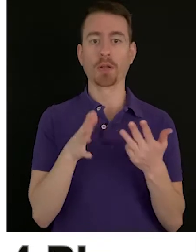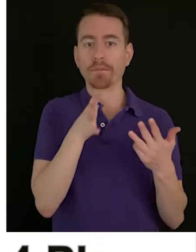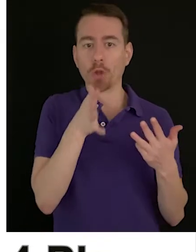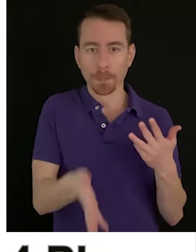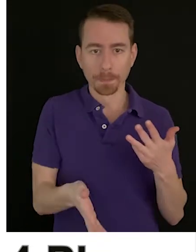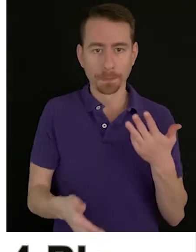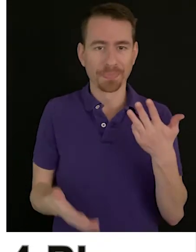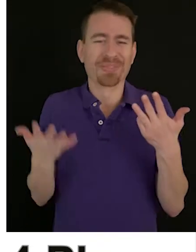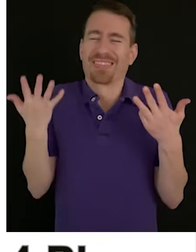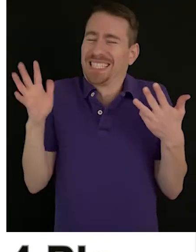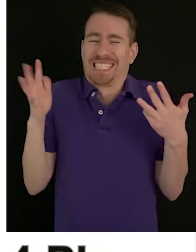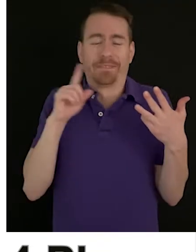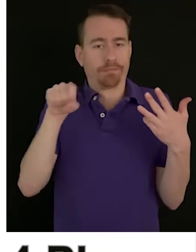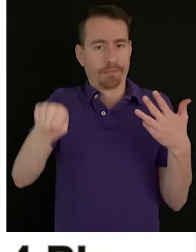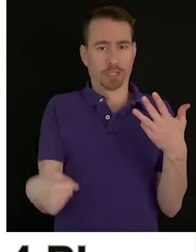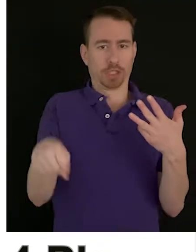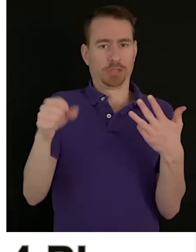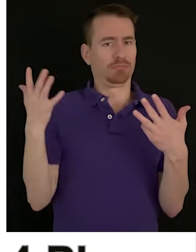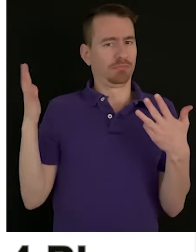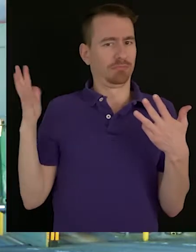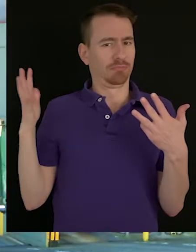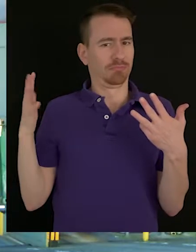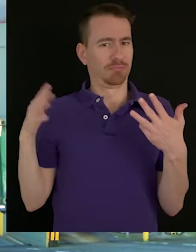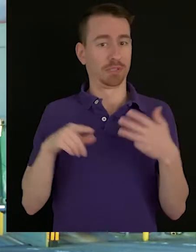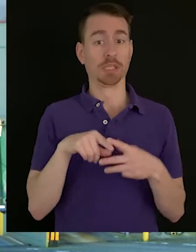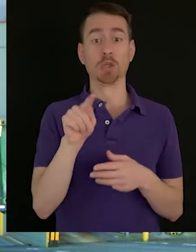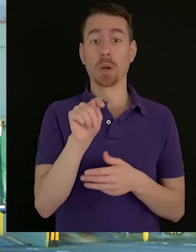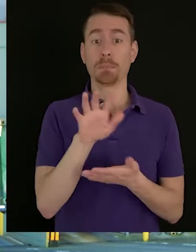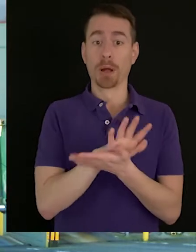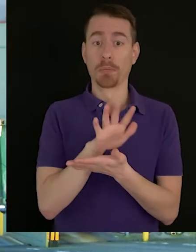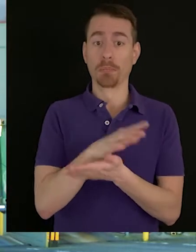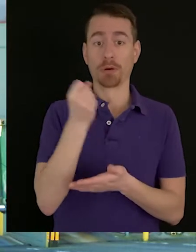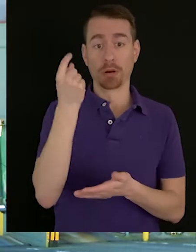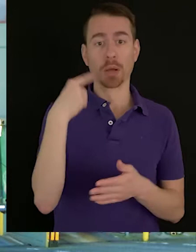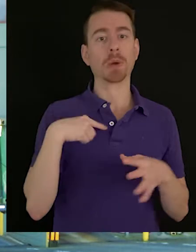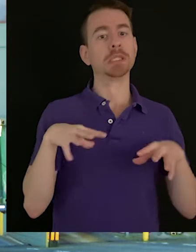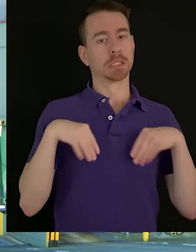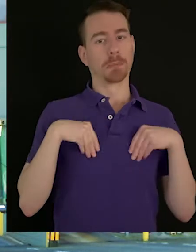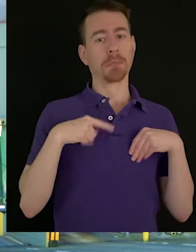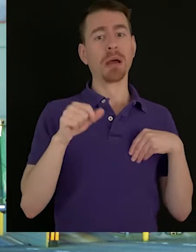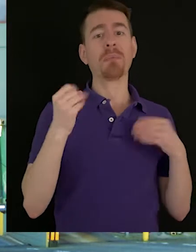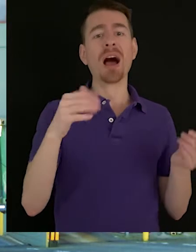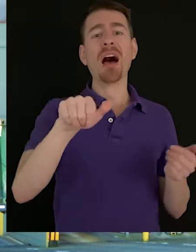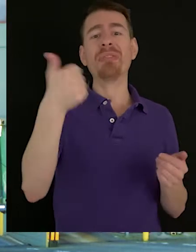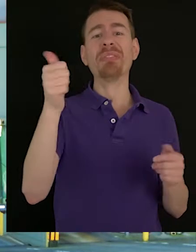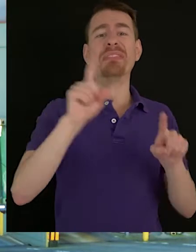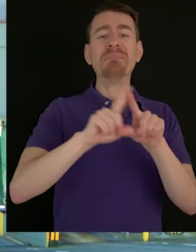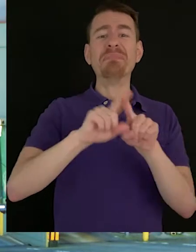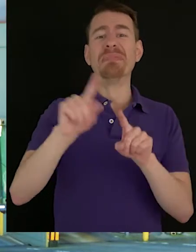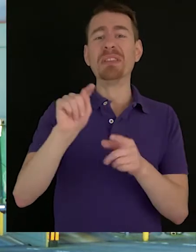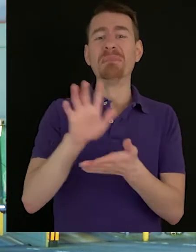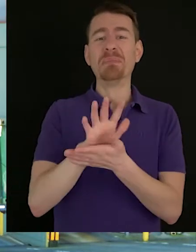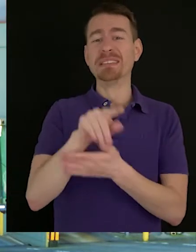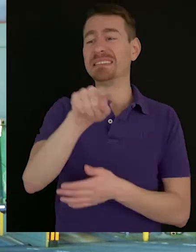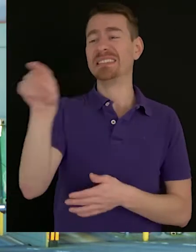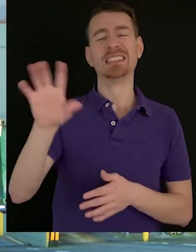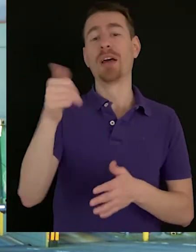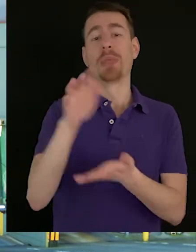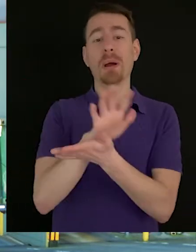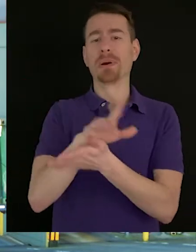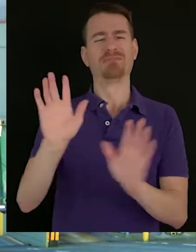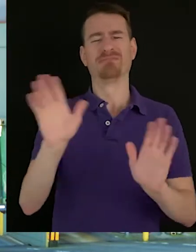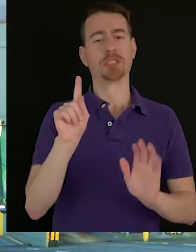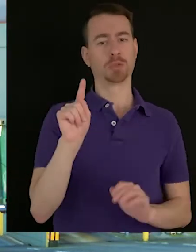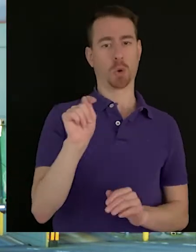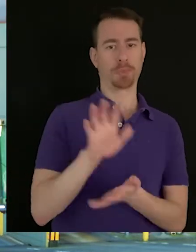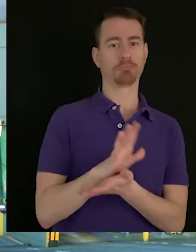toilet paper, and puke. Toilet paper is the only paper product that should be flushed. And if everyone followed this